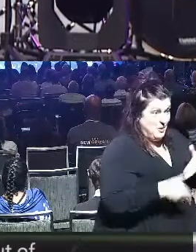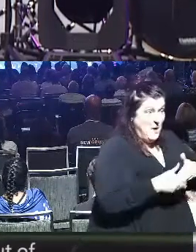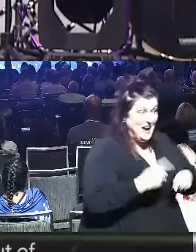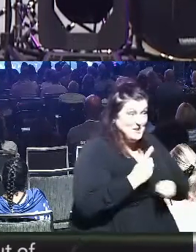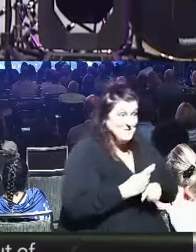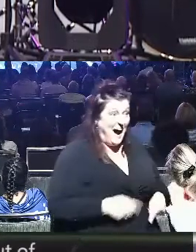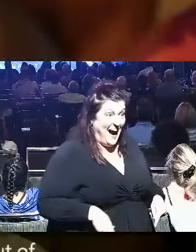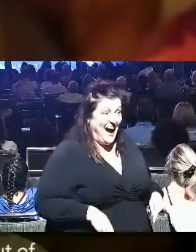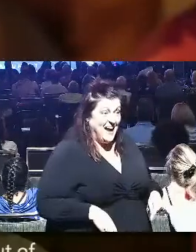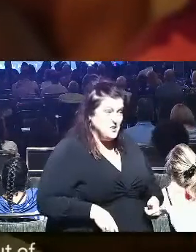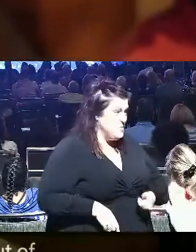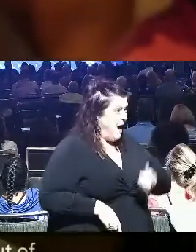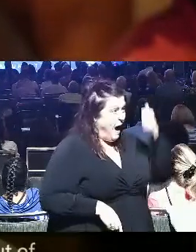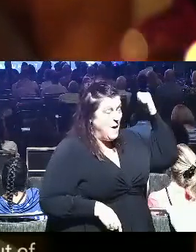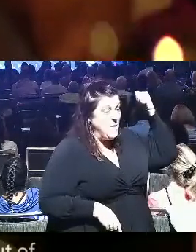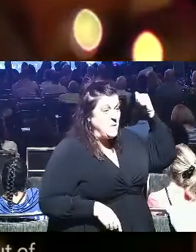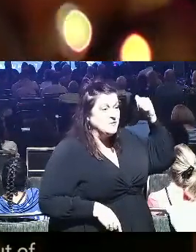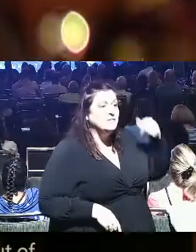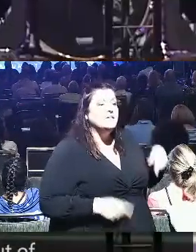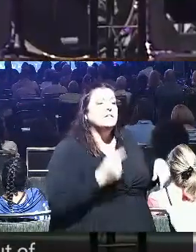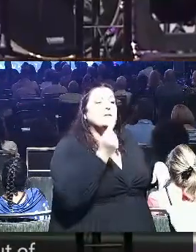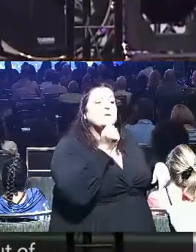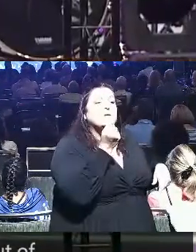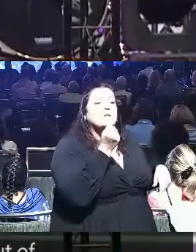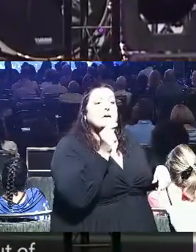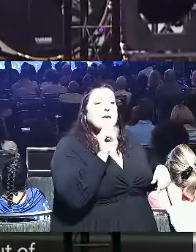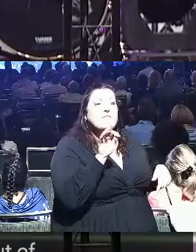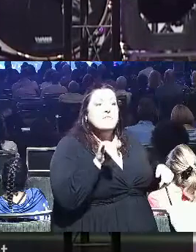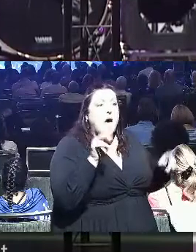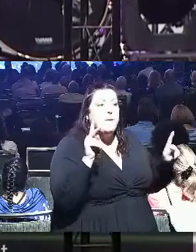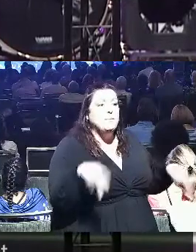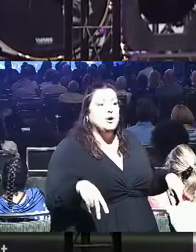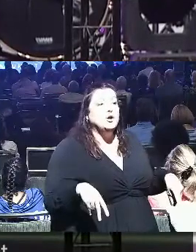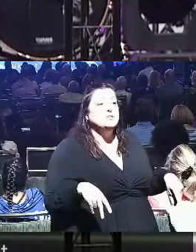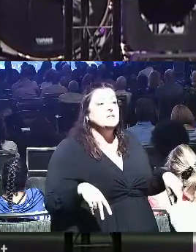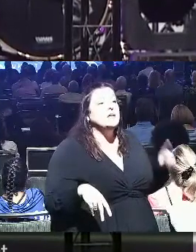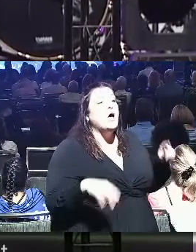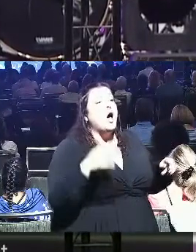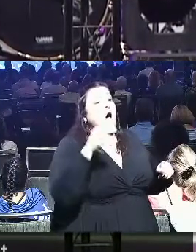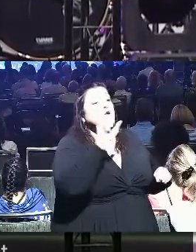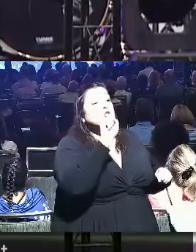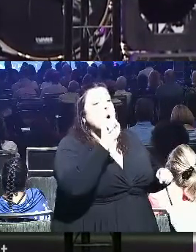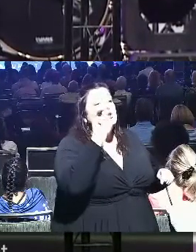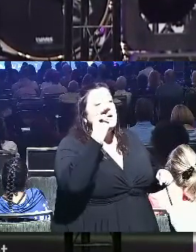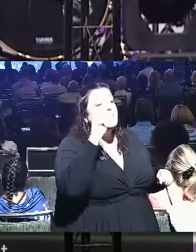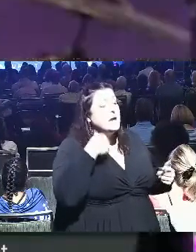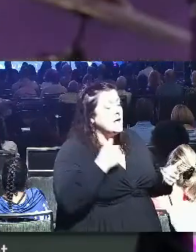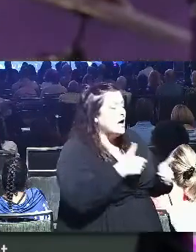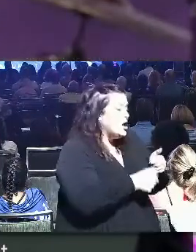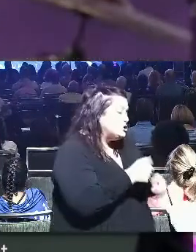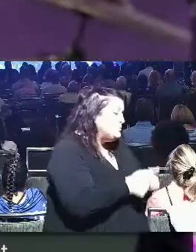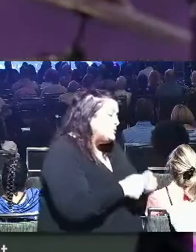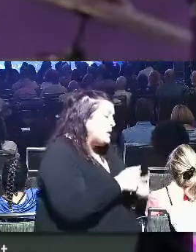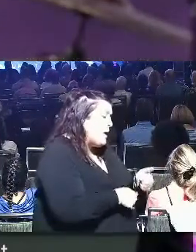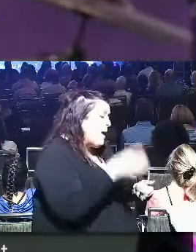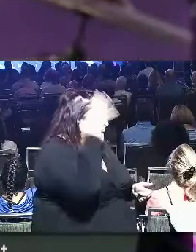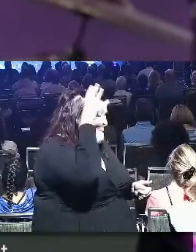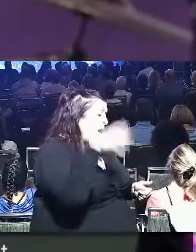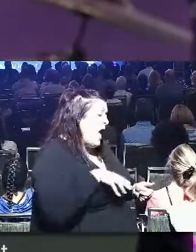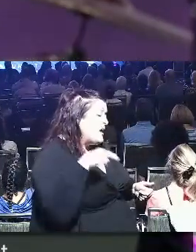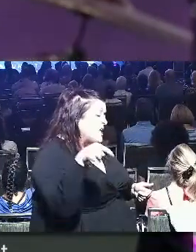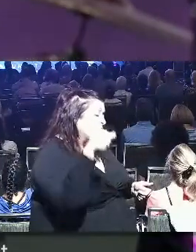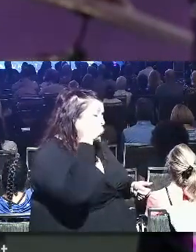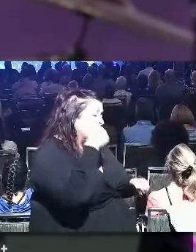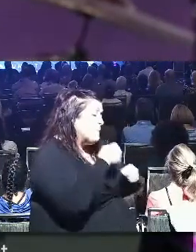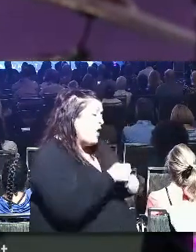dude. What would we do if that person was live chatting on social media? Saying, man, this is one